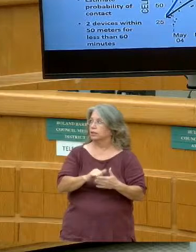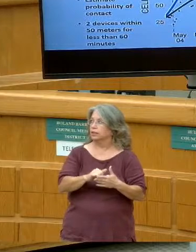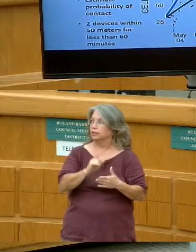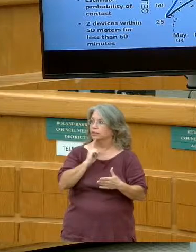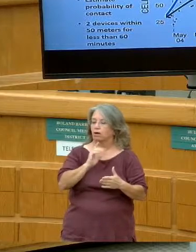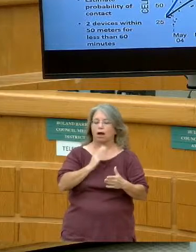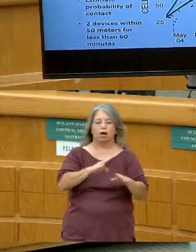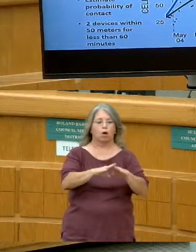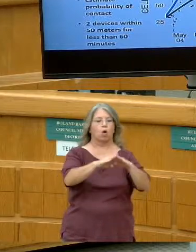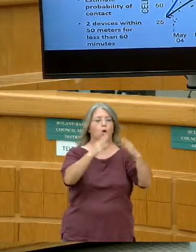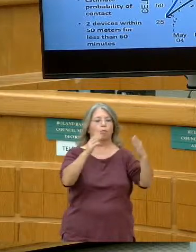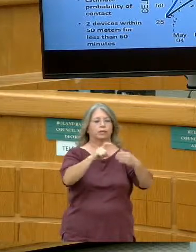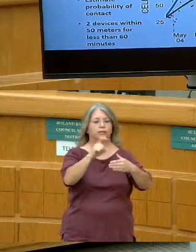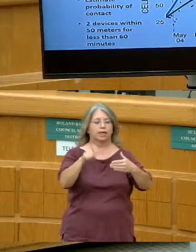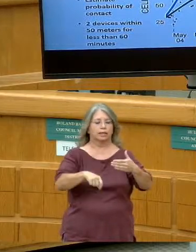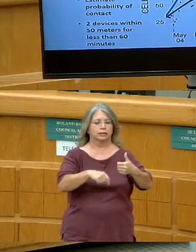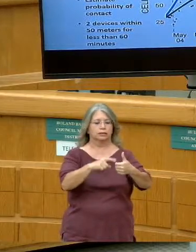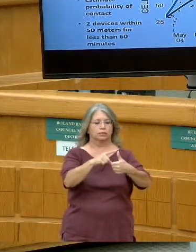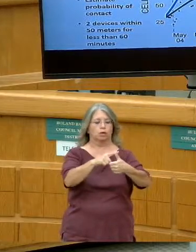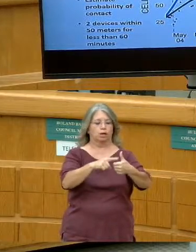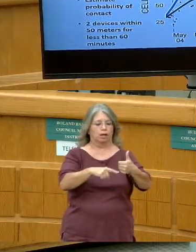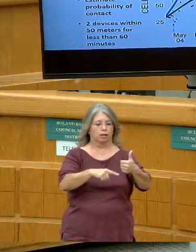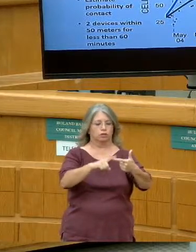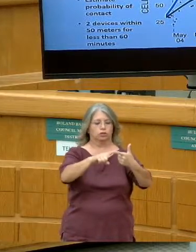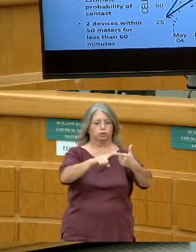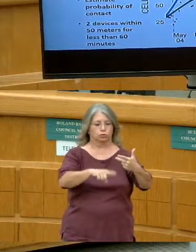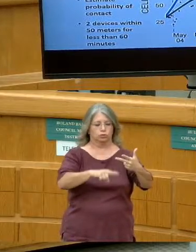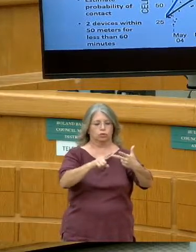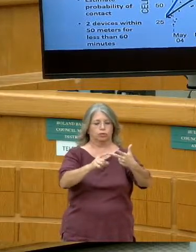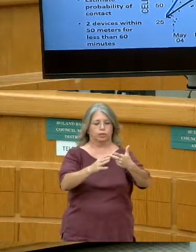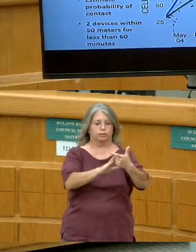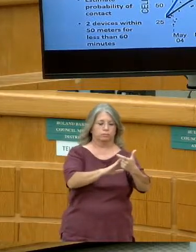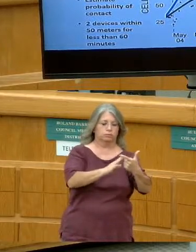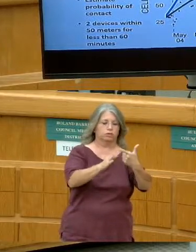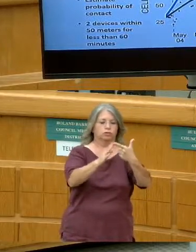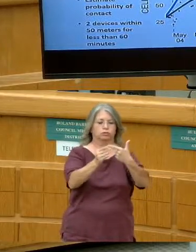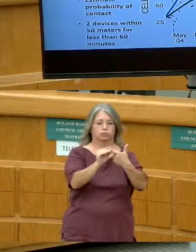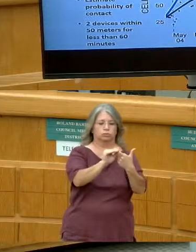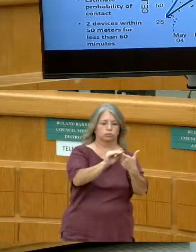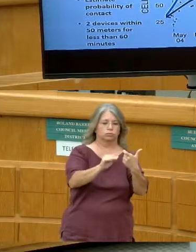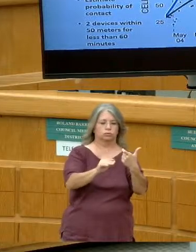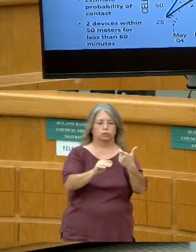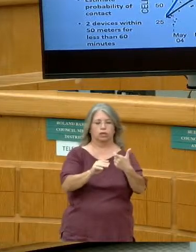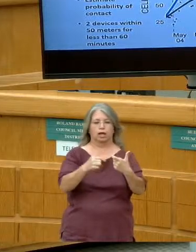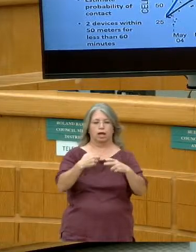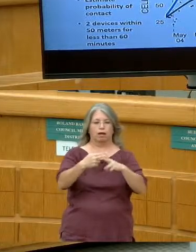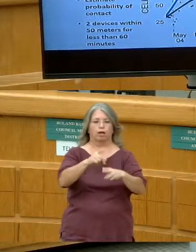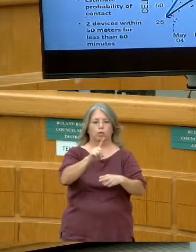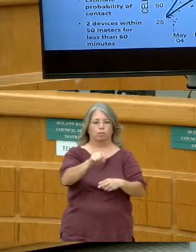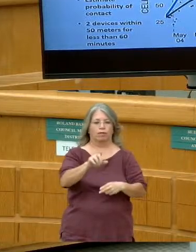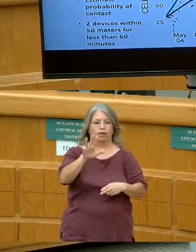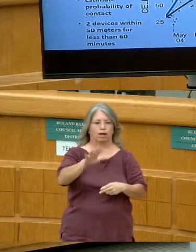then what I'm calling 1.5 right now, where we're at now. 100 is normal. That's